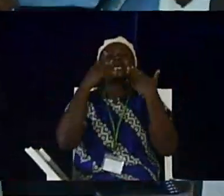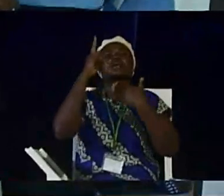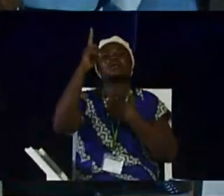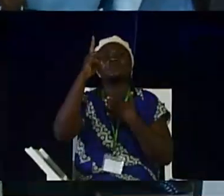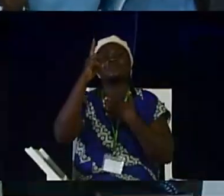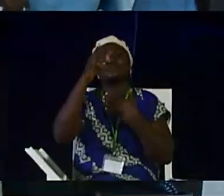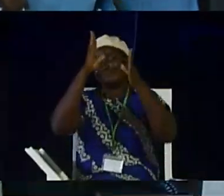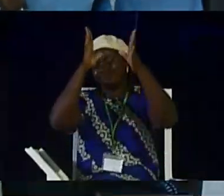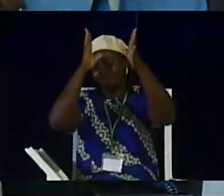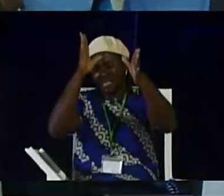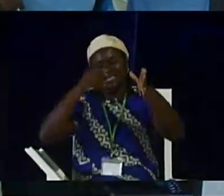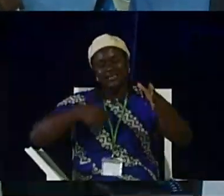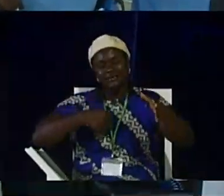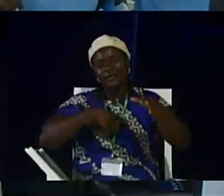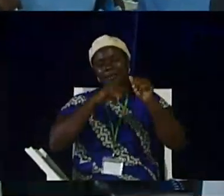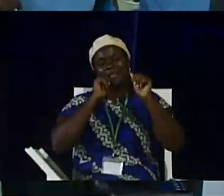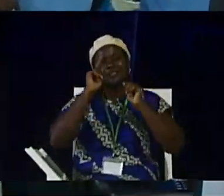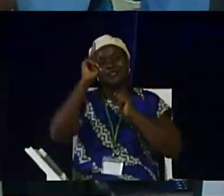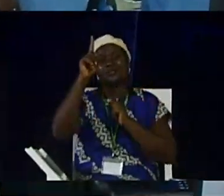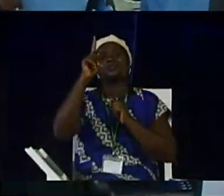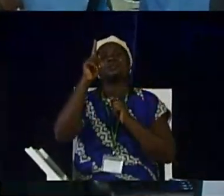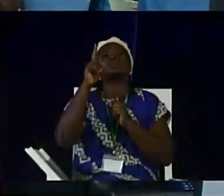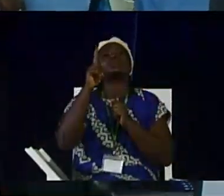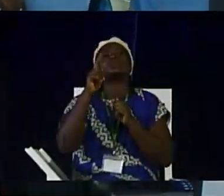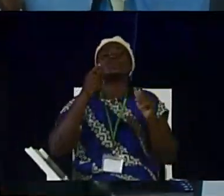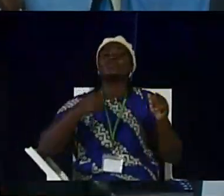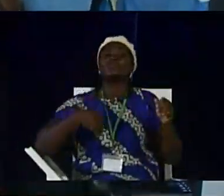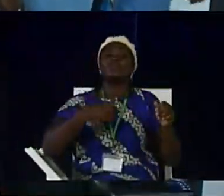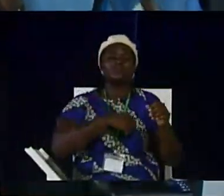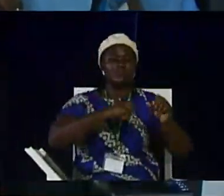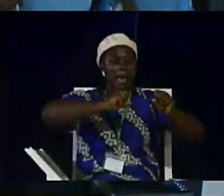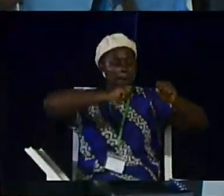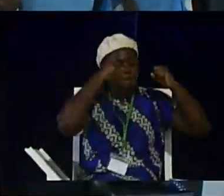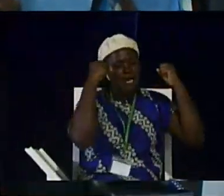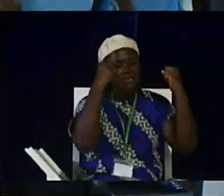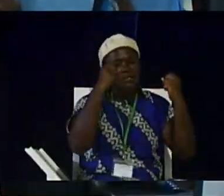Daddy, we bless you. We magnify you.